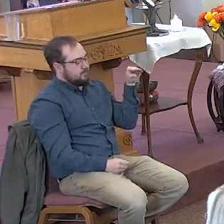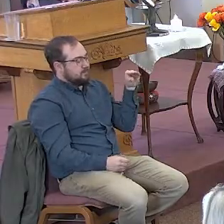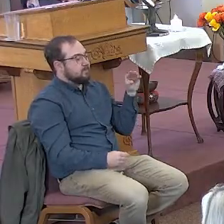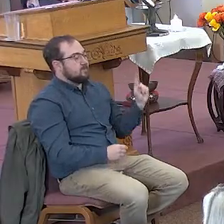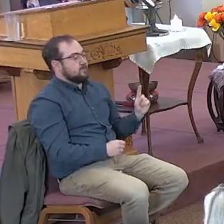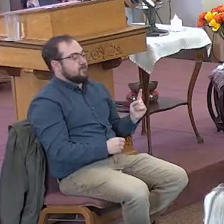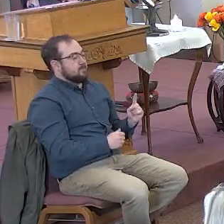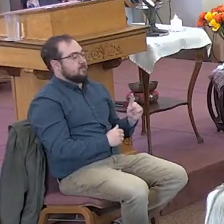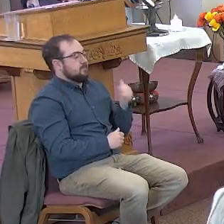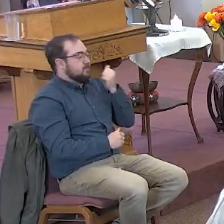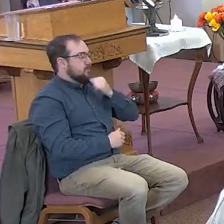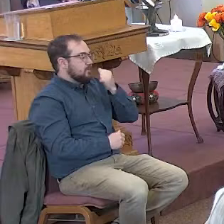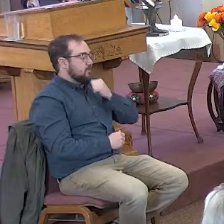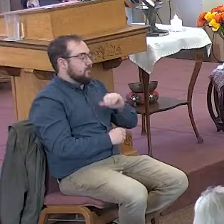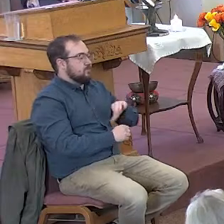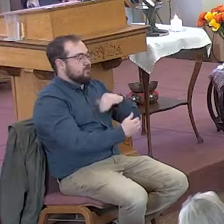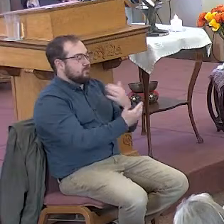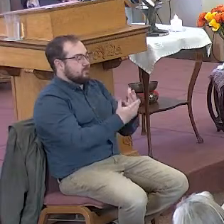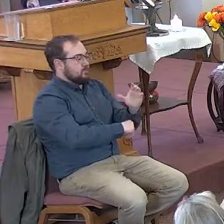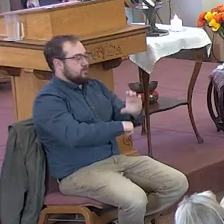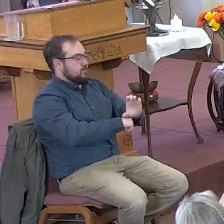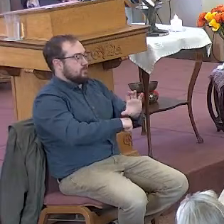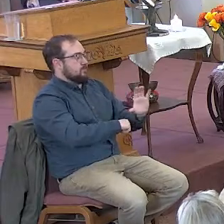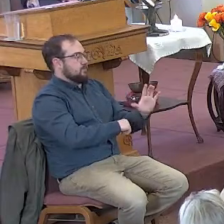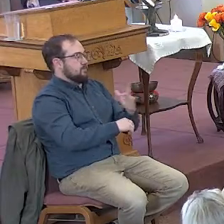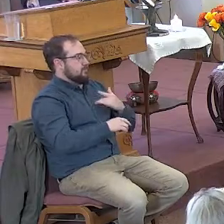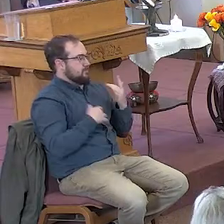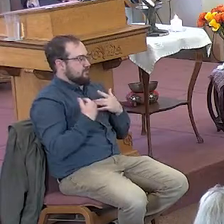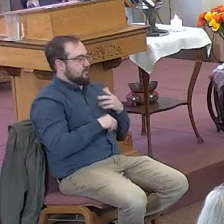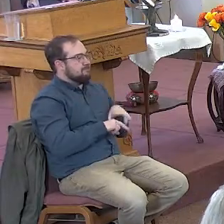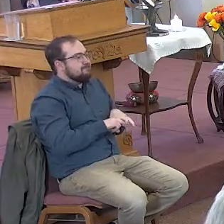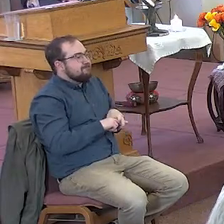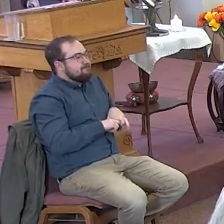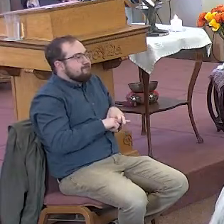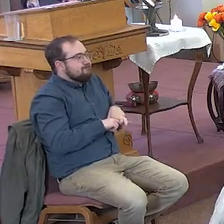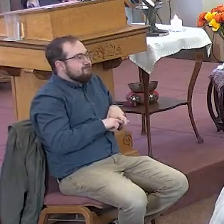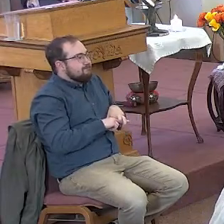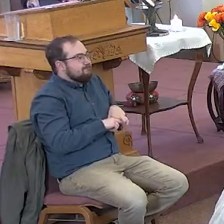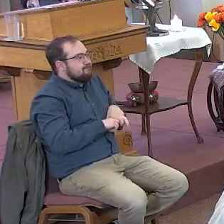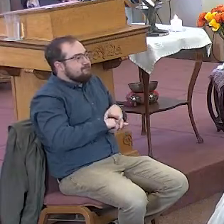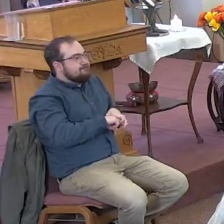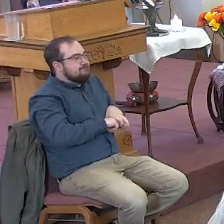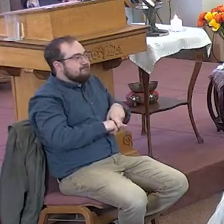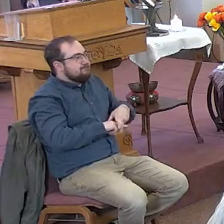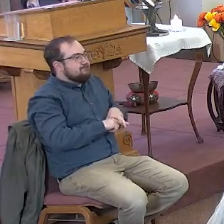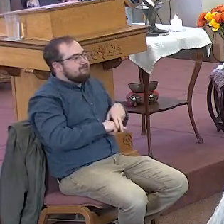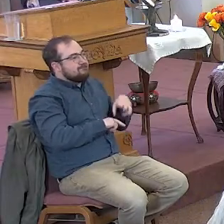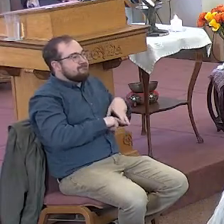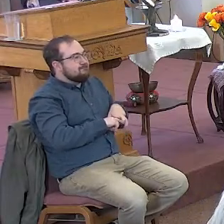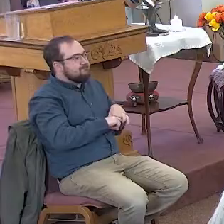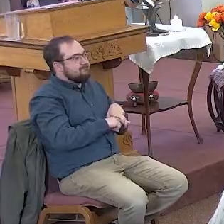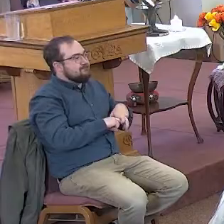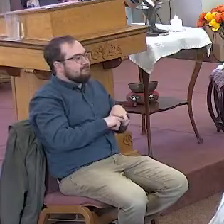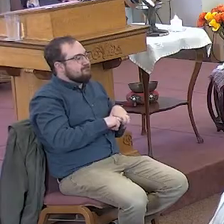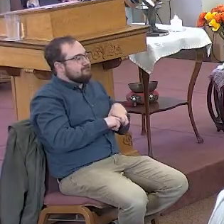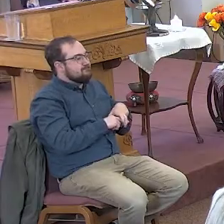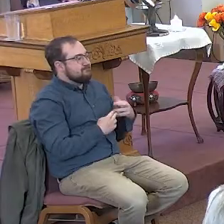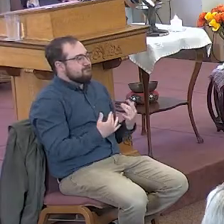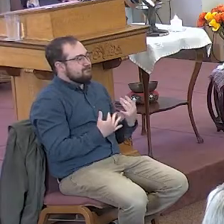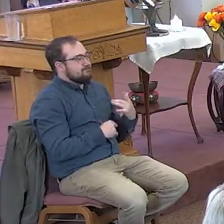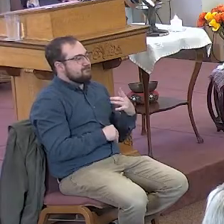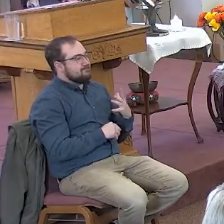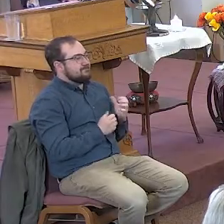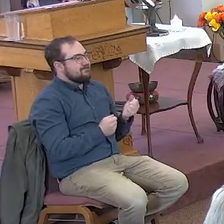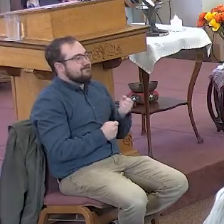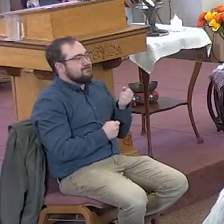at church, she was excited. She could hardly sit still. She wiggled and jumped and tried to wait patiently for the